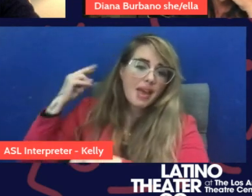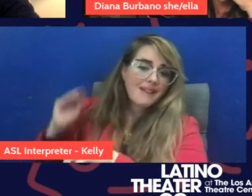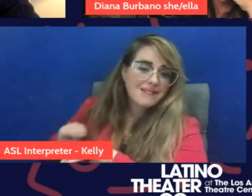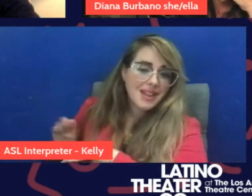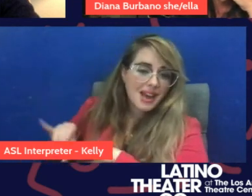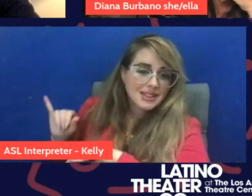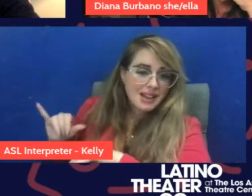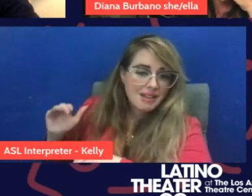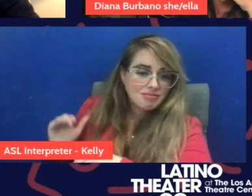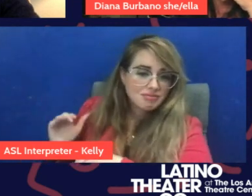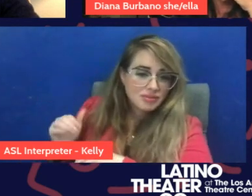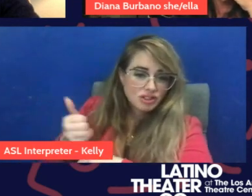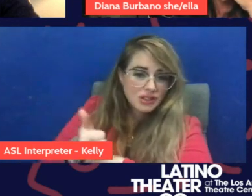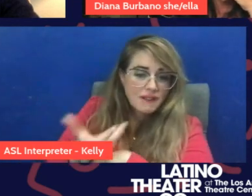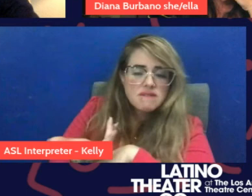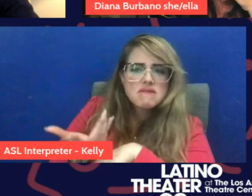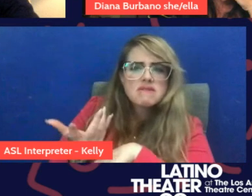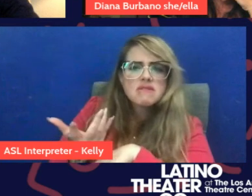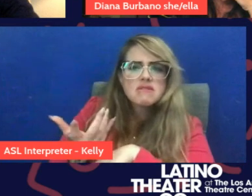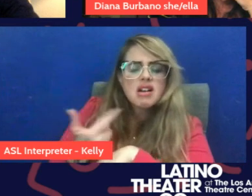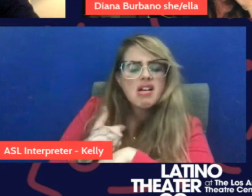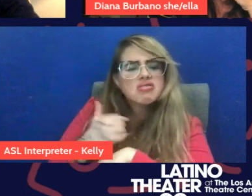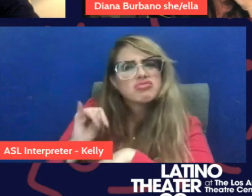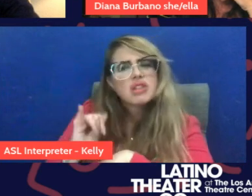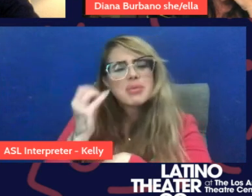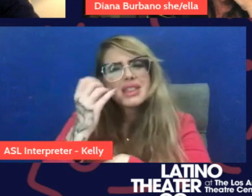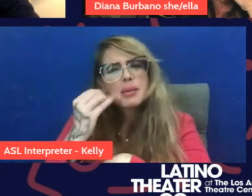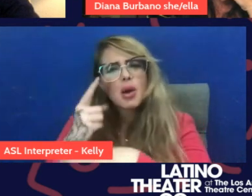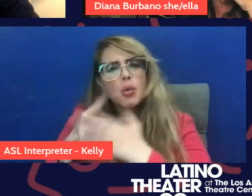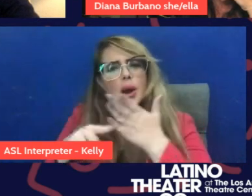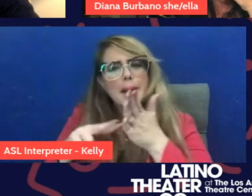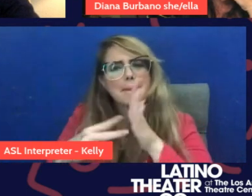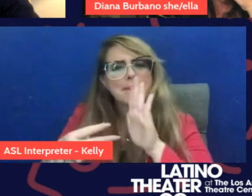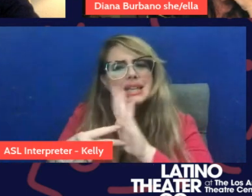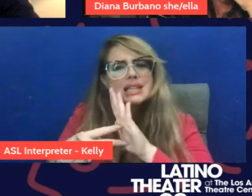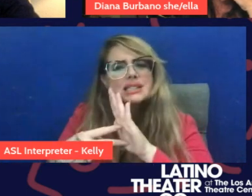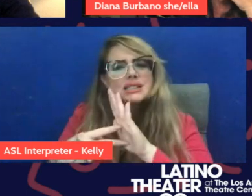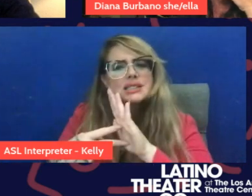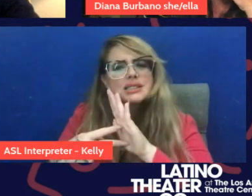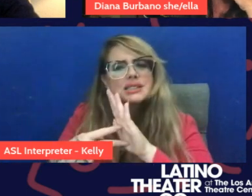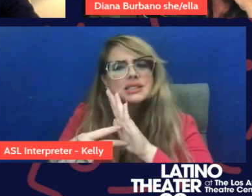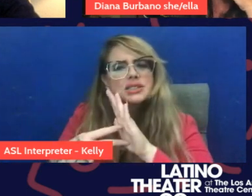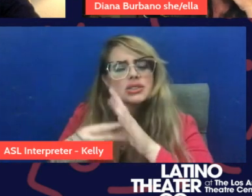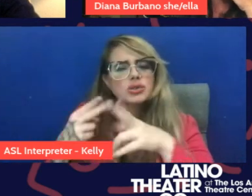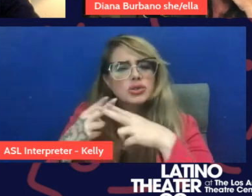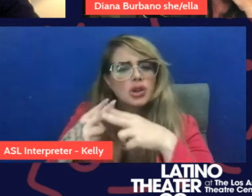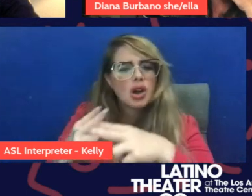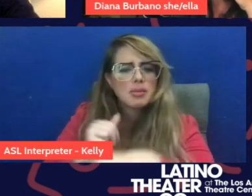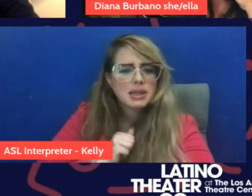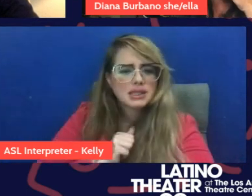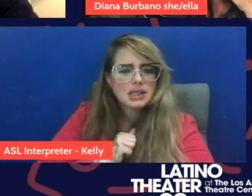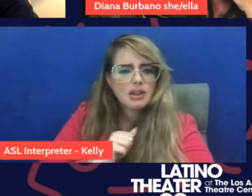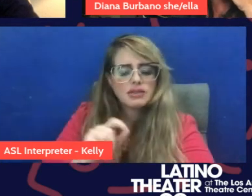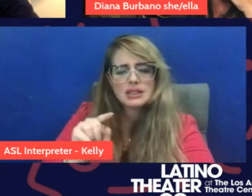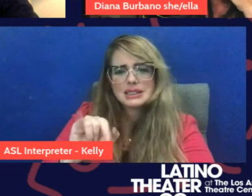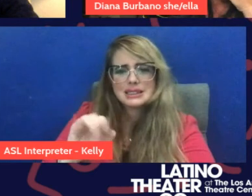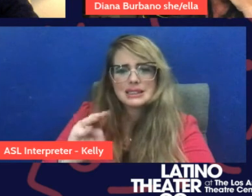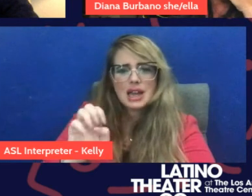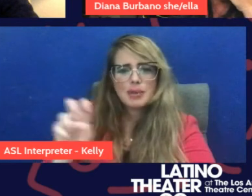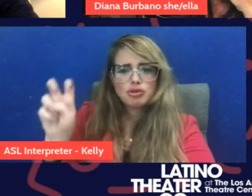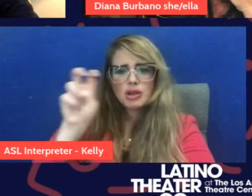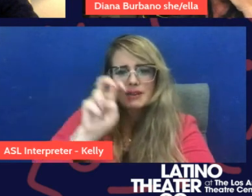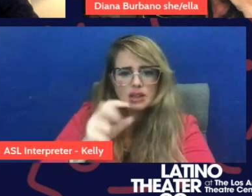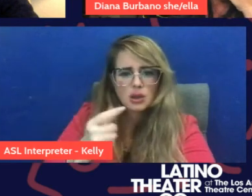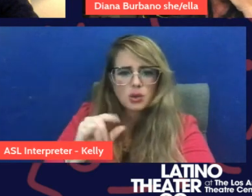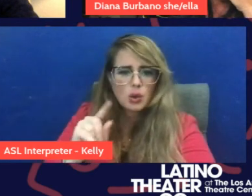And I've been thinking a lot lately about what it means to be like a sort of like time traveling coyote to myself. Like what does it mean to actually go